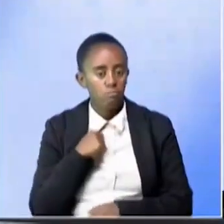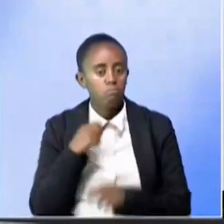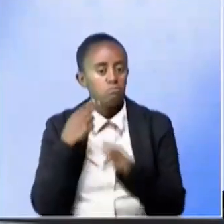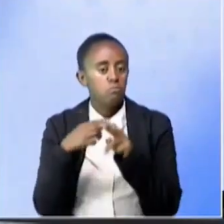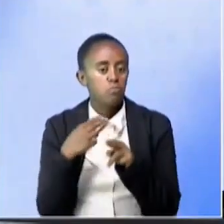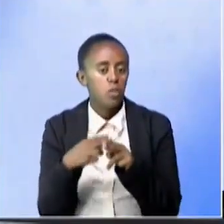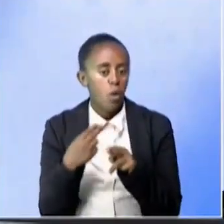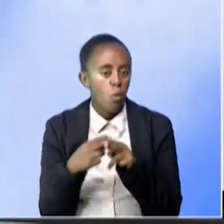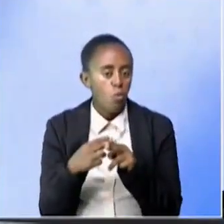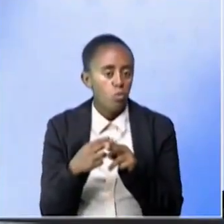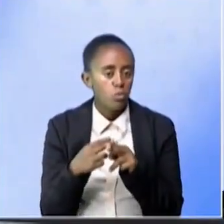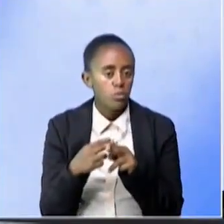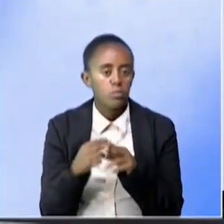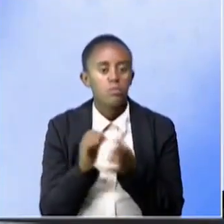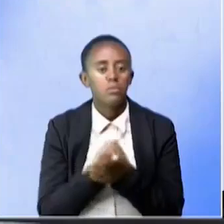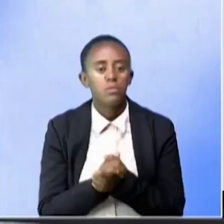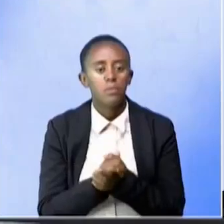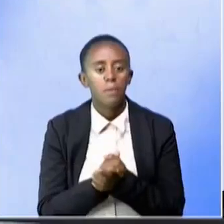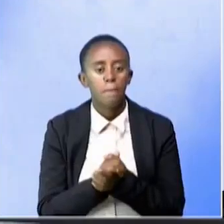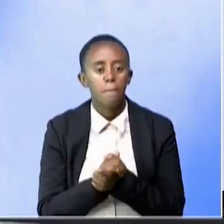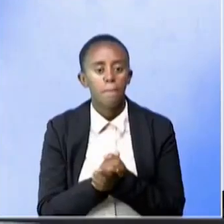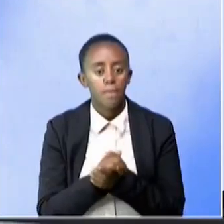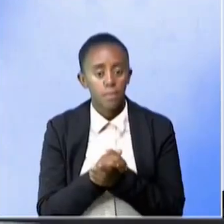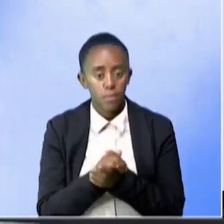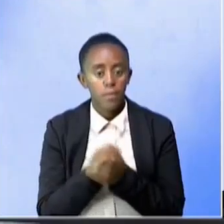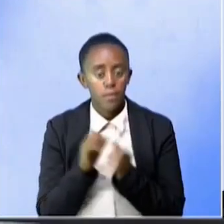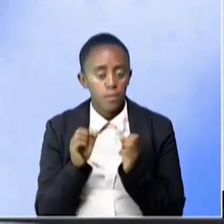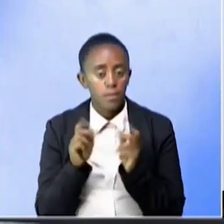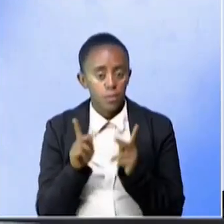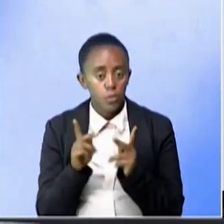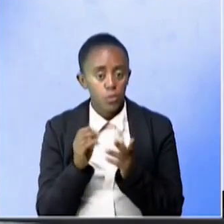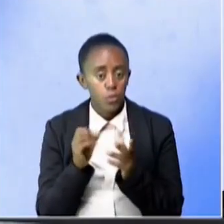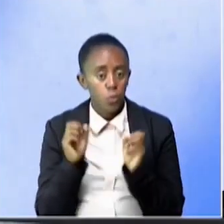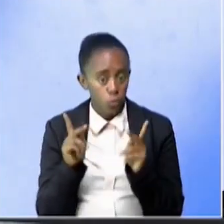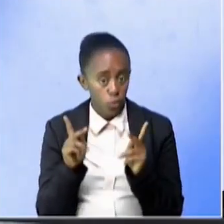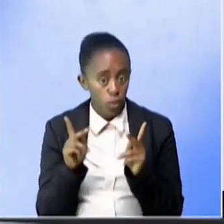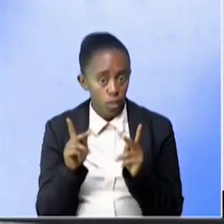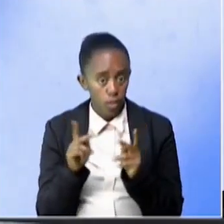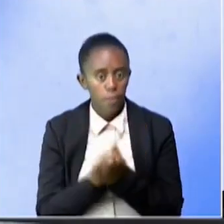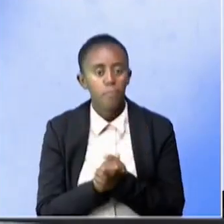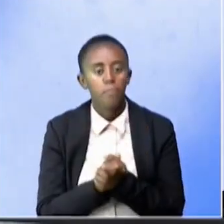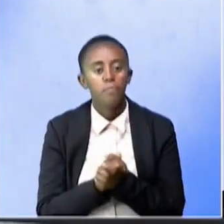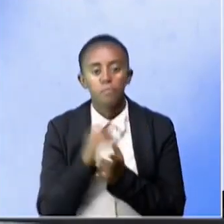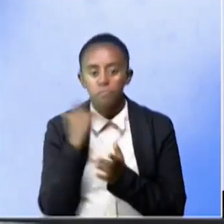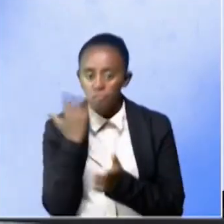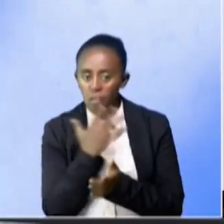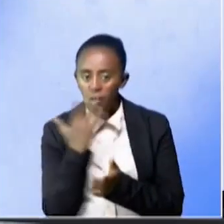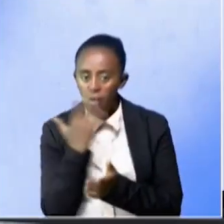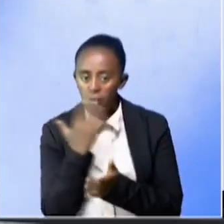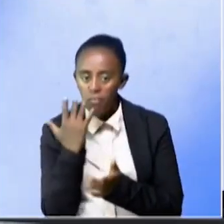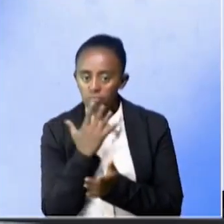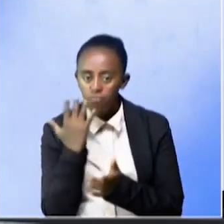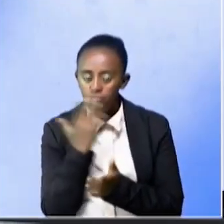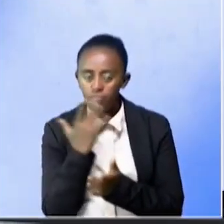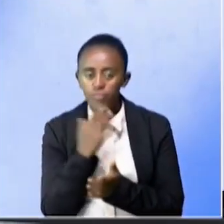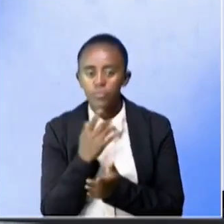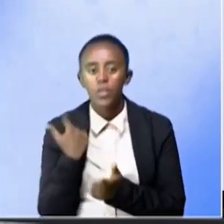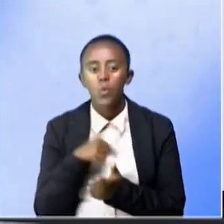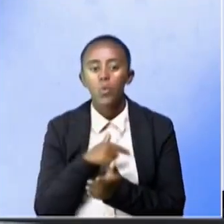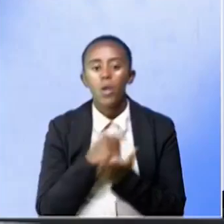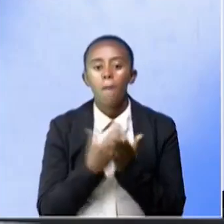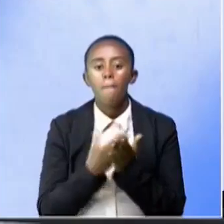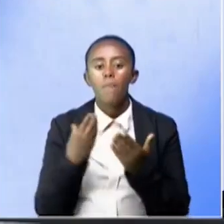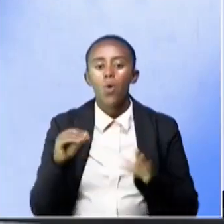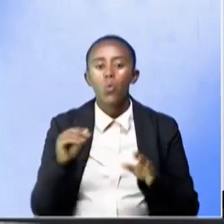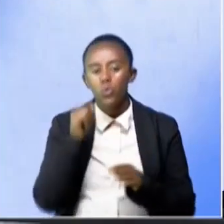noun. What about this one? It's okay? Good. It's a color. Color. We bought Ethiopian